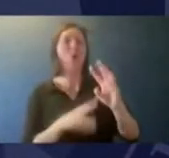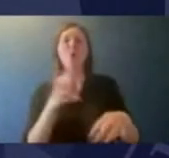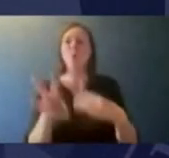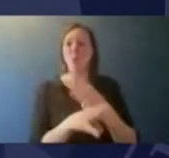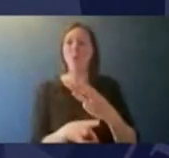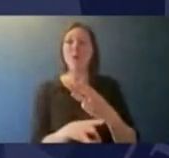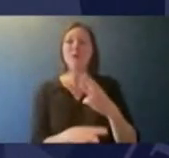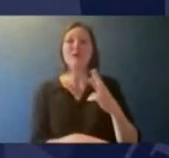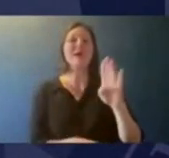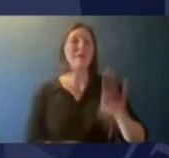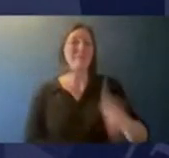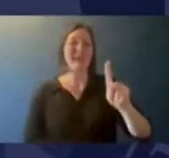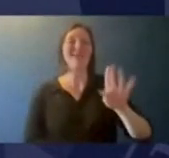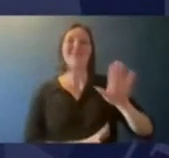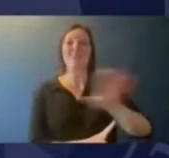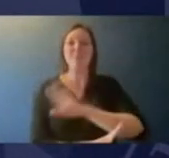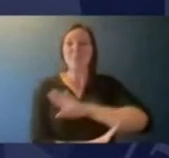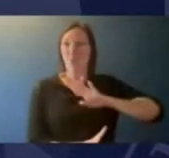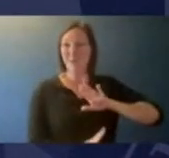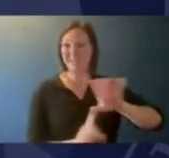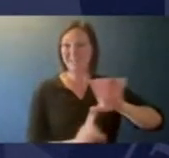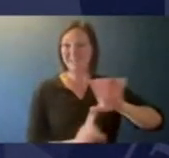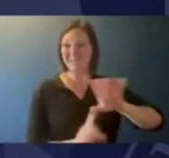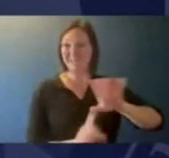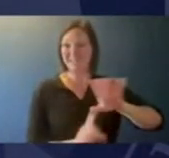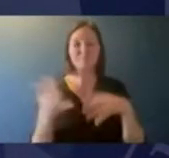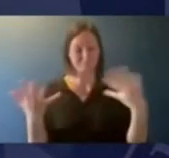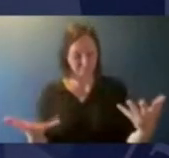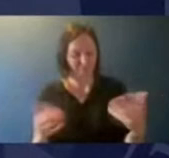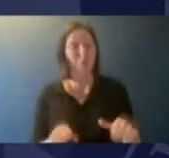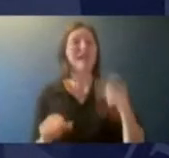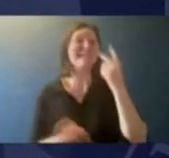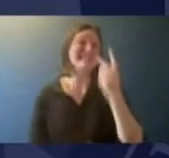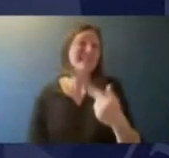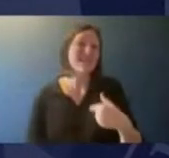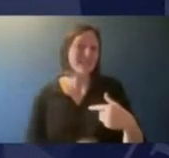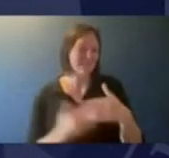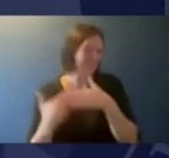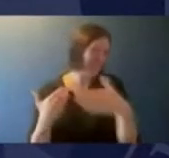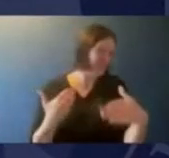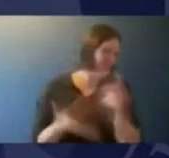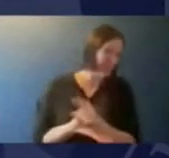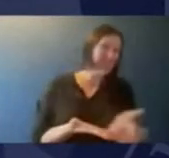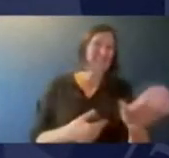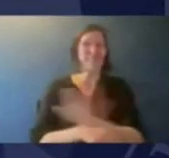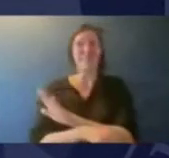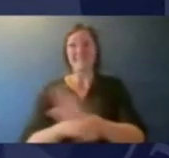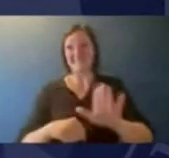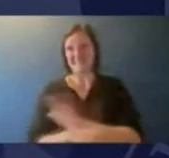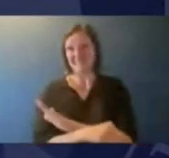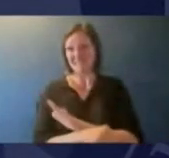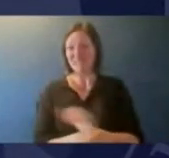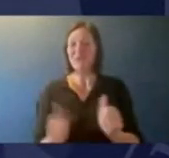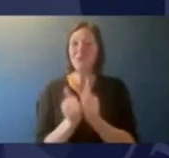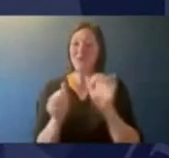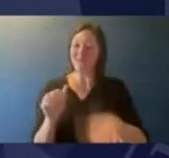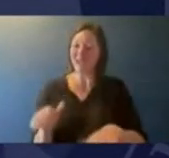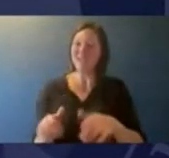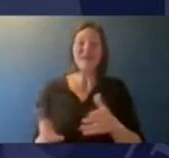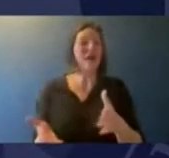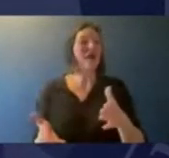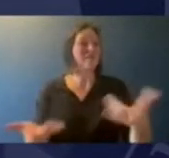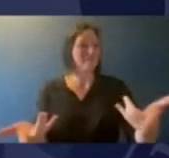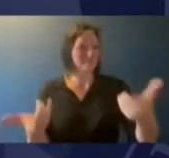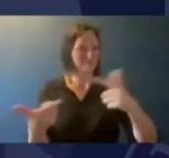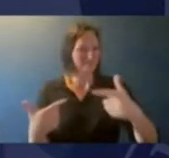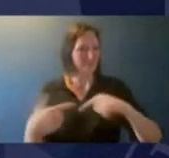Board's selection. So, as you can see, we have a busy week ahead of us, and with that, I'm happy to take your